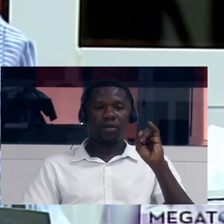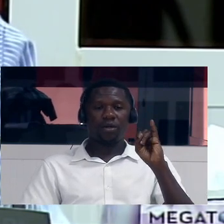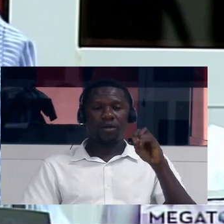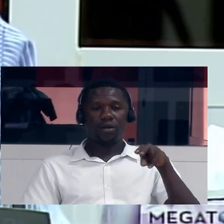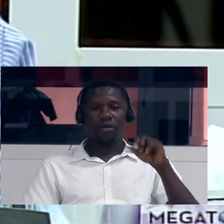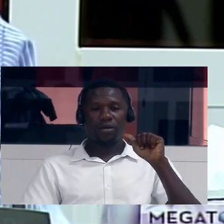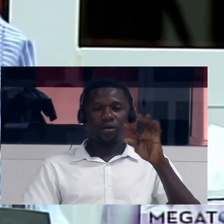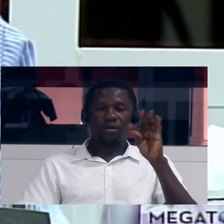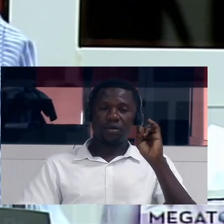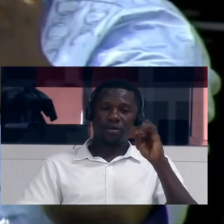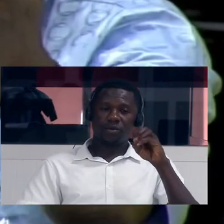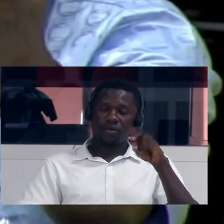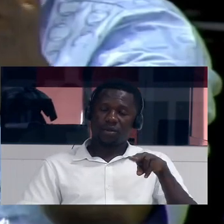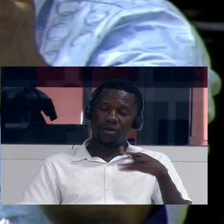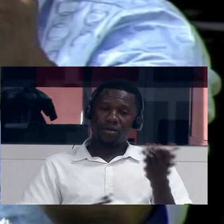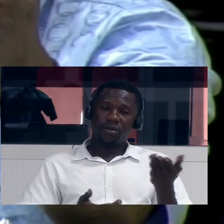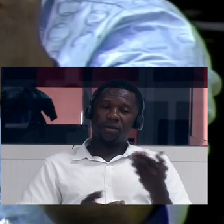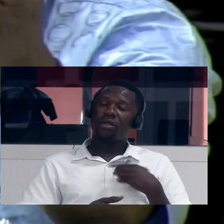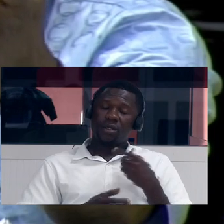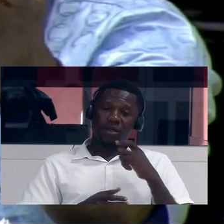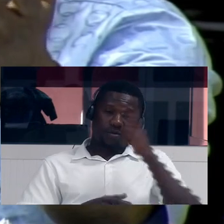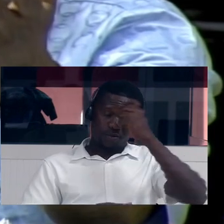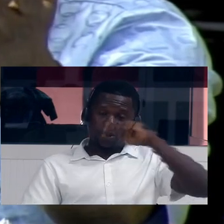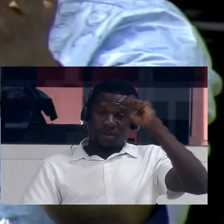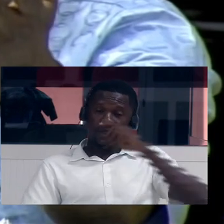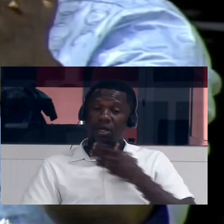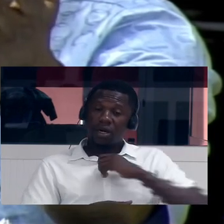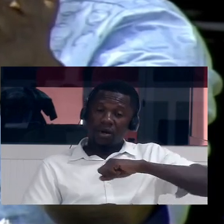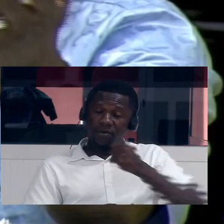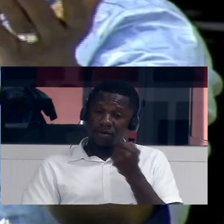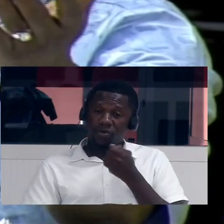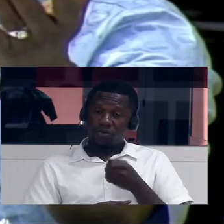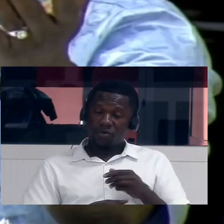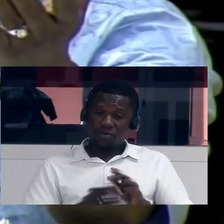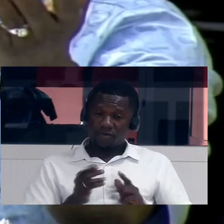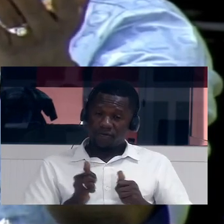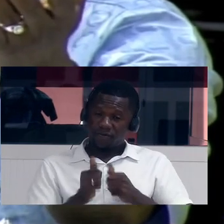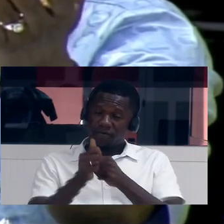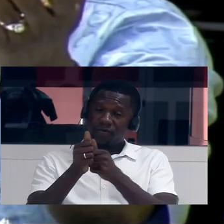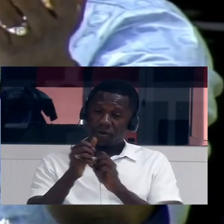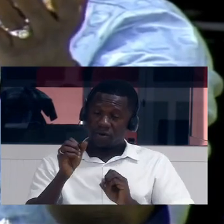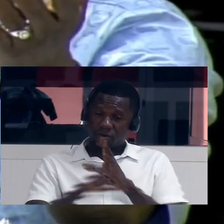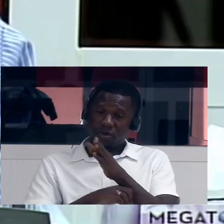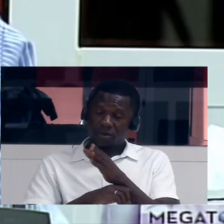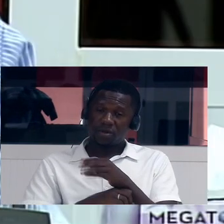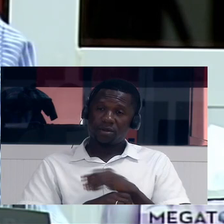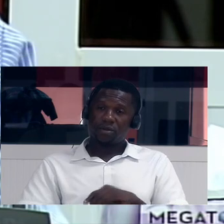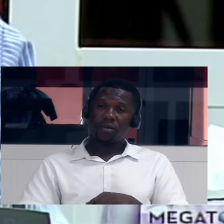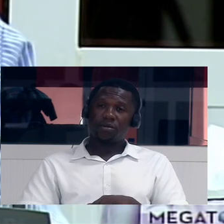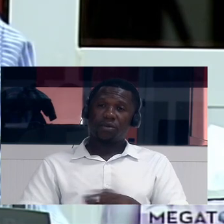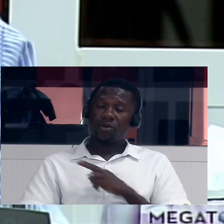In the police force, refusal to follow orders, what would that mean? Disobedience to